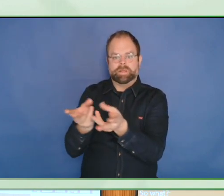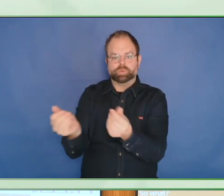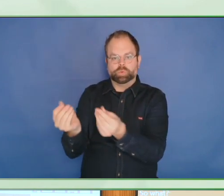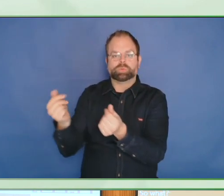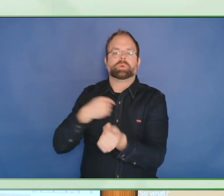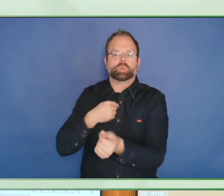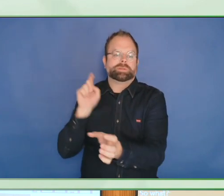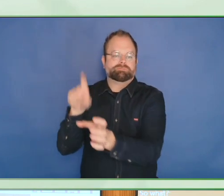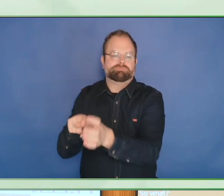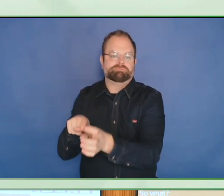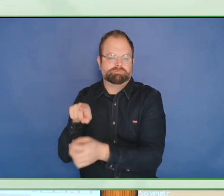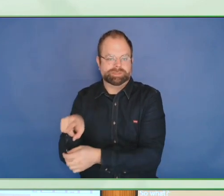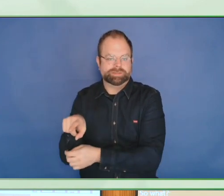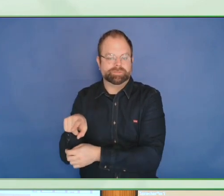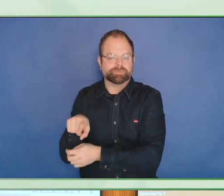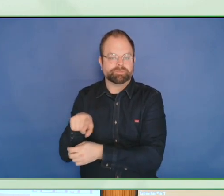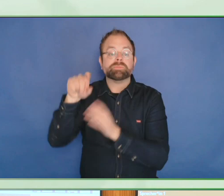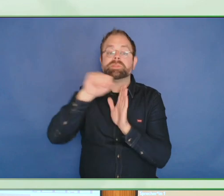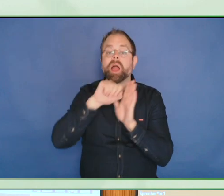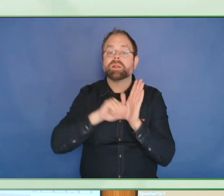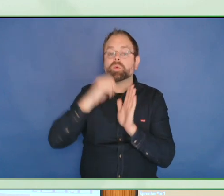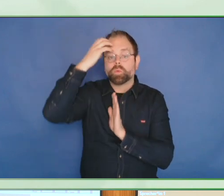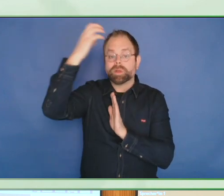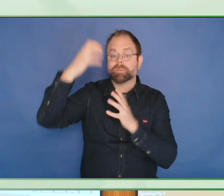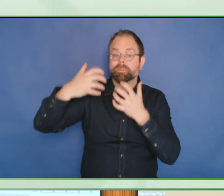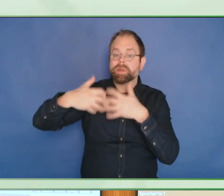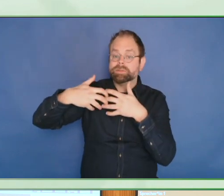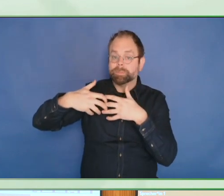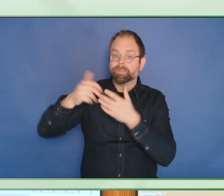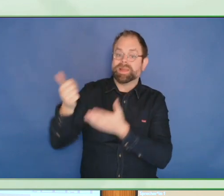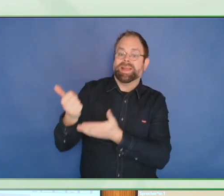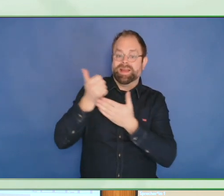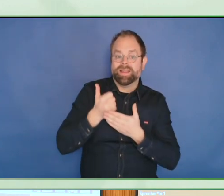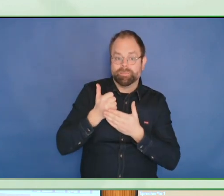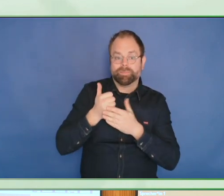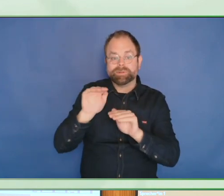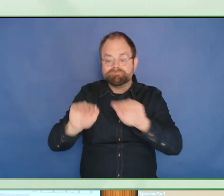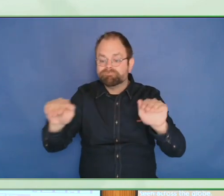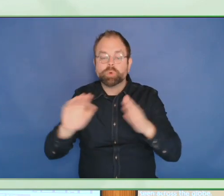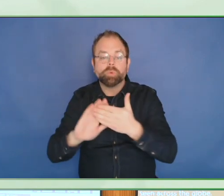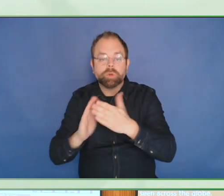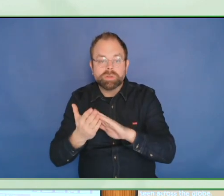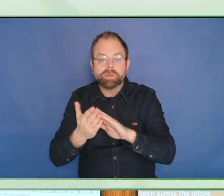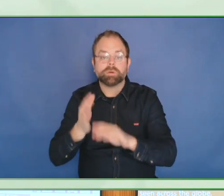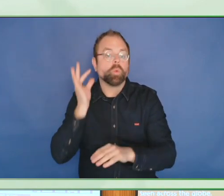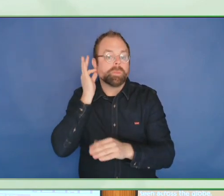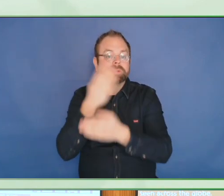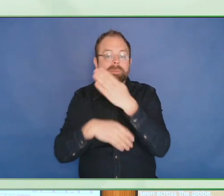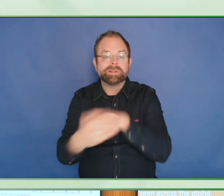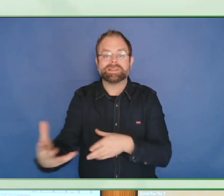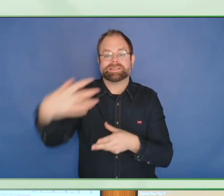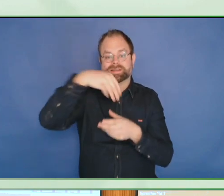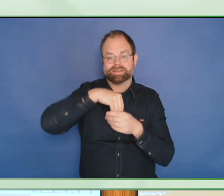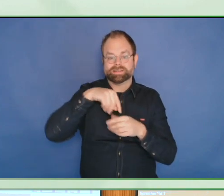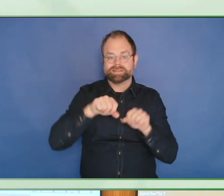some solutions that we've seen across the globe. I'd want our panelists to tell us a little bit about the work that they do, and then